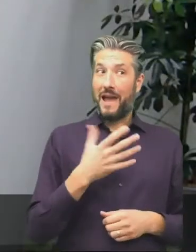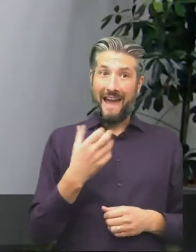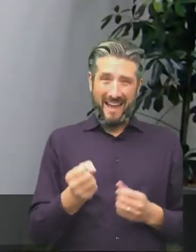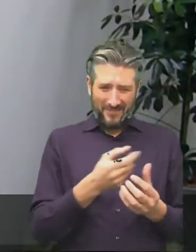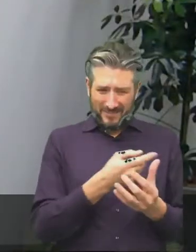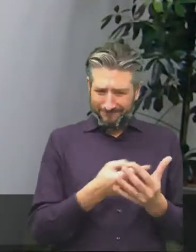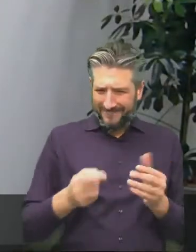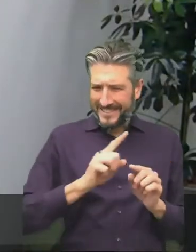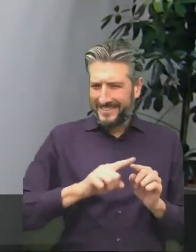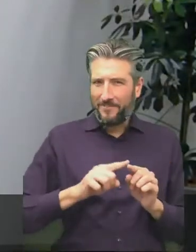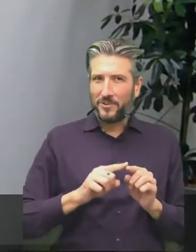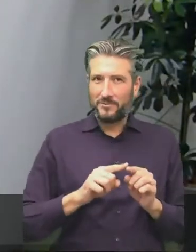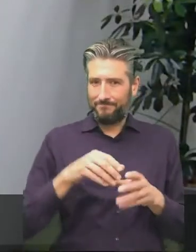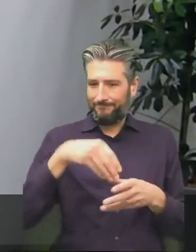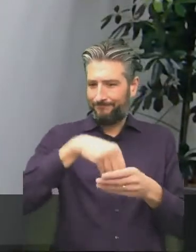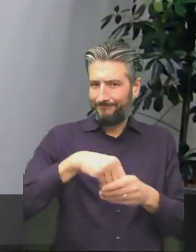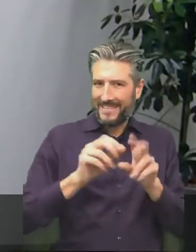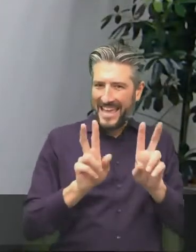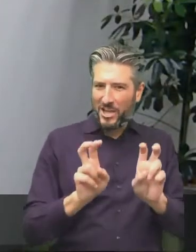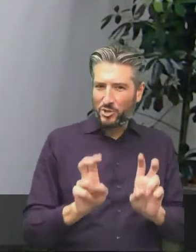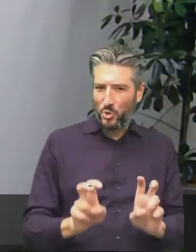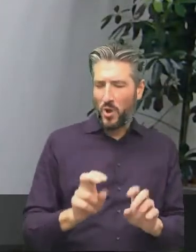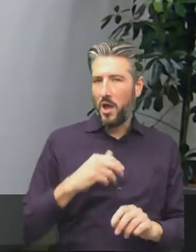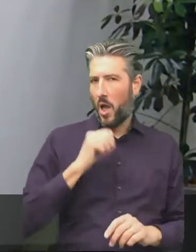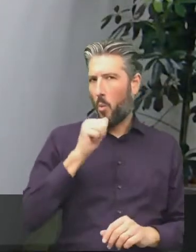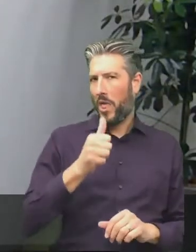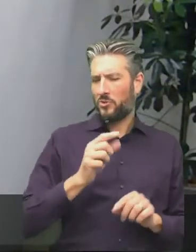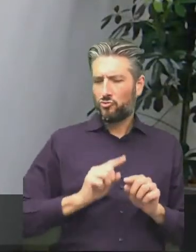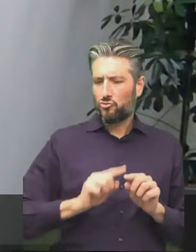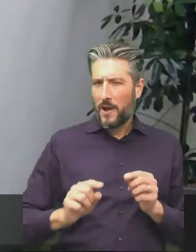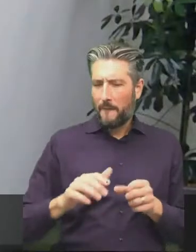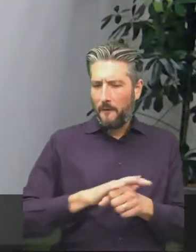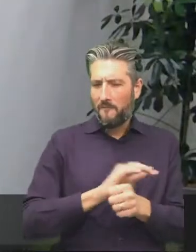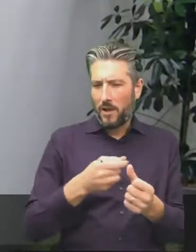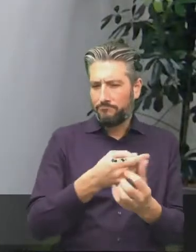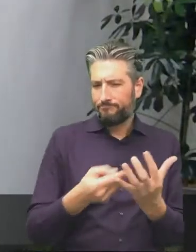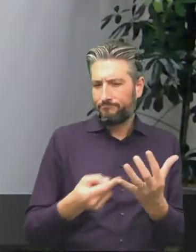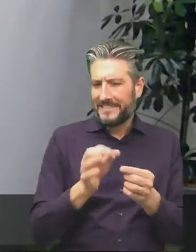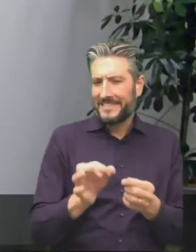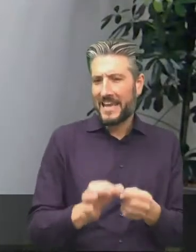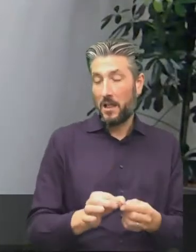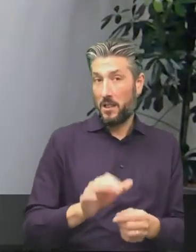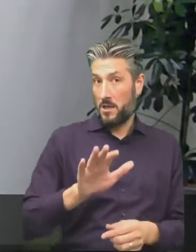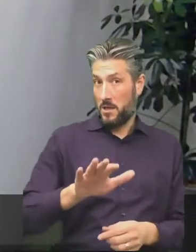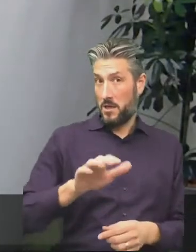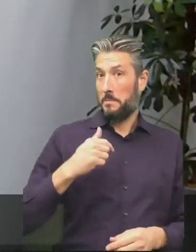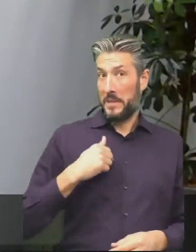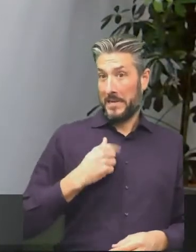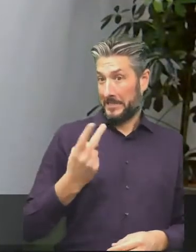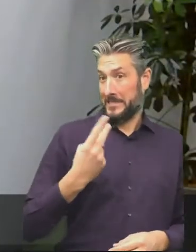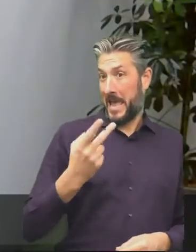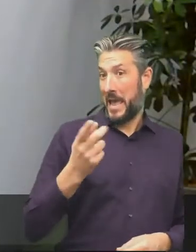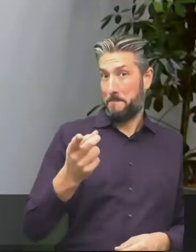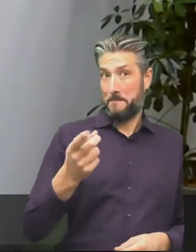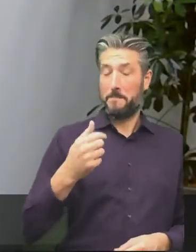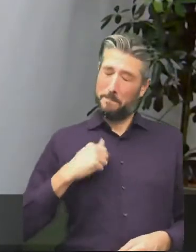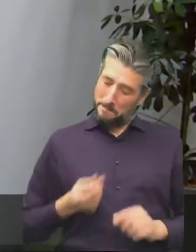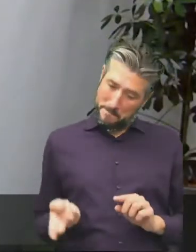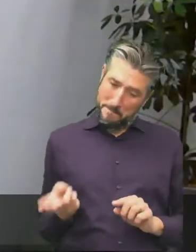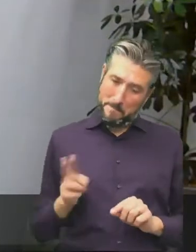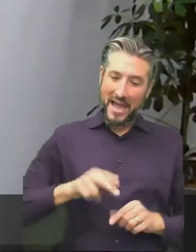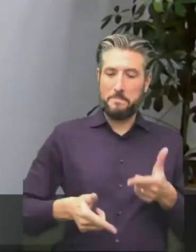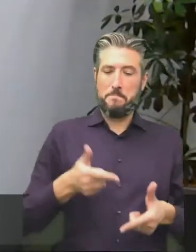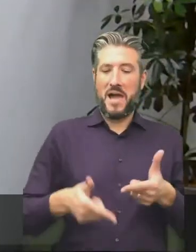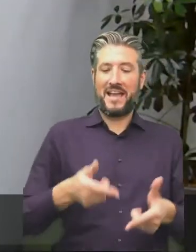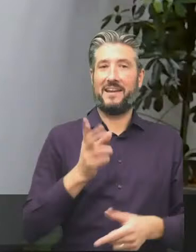may not unreasonably criticise me for taking too long. I'm like you, by the way. I've recently restarted cycling again. I